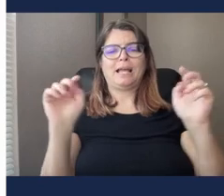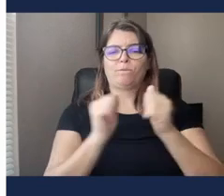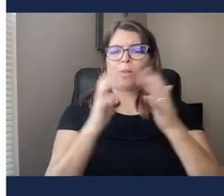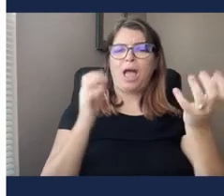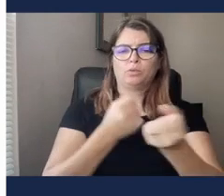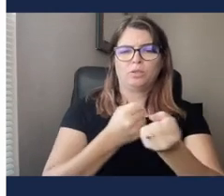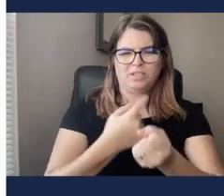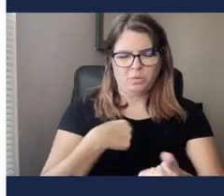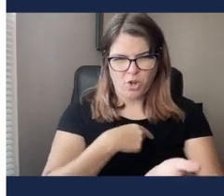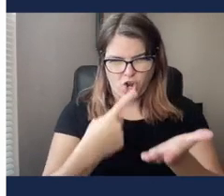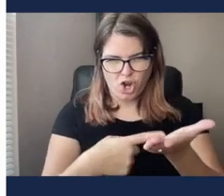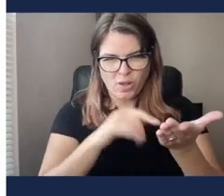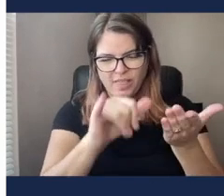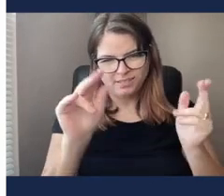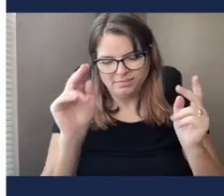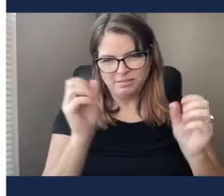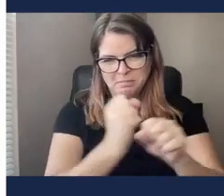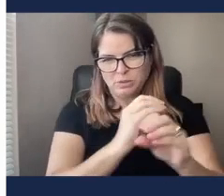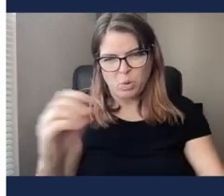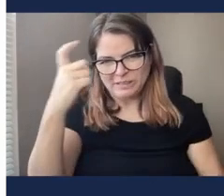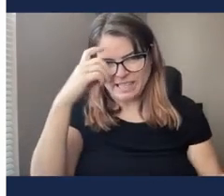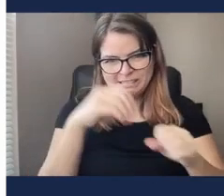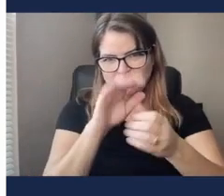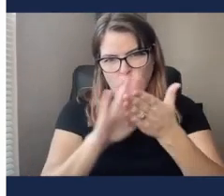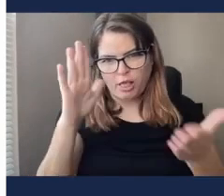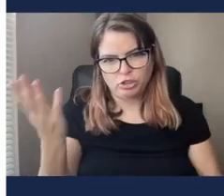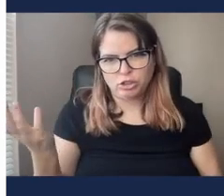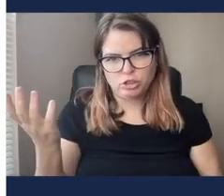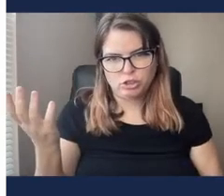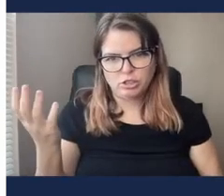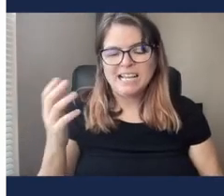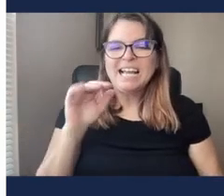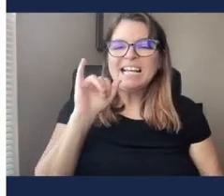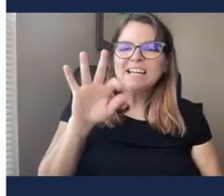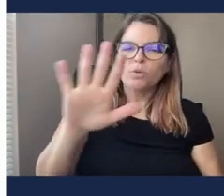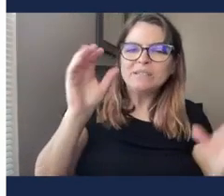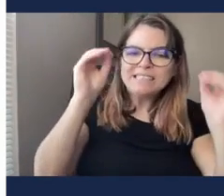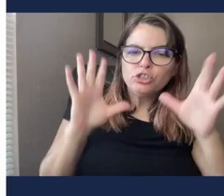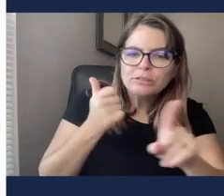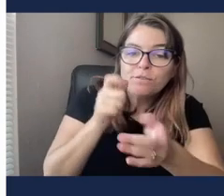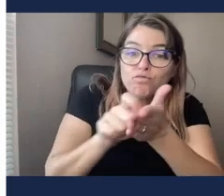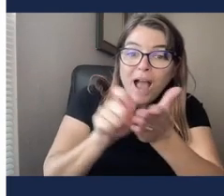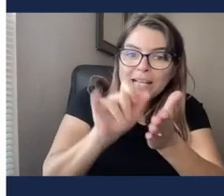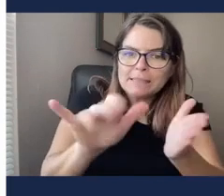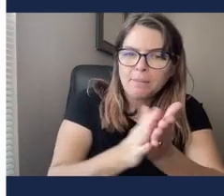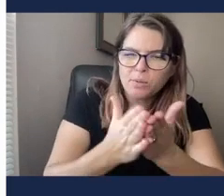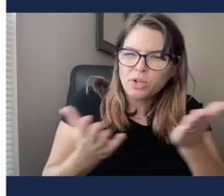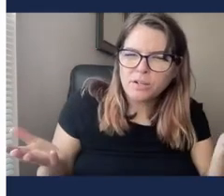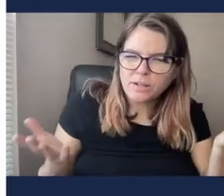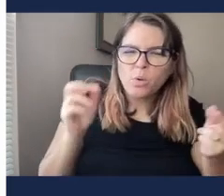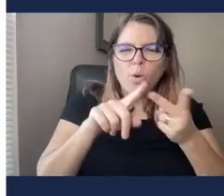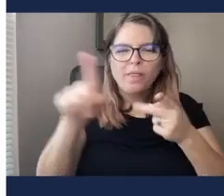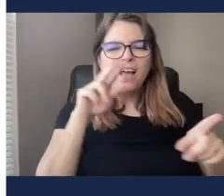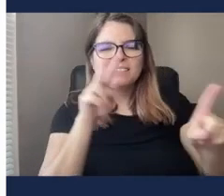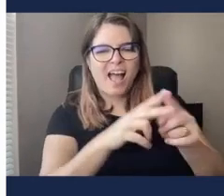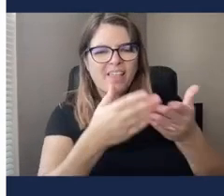is nonsensical in a college context. Many of your teachers have written the textbooks, or they at least assign things that they have written.